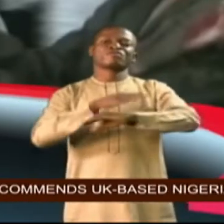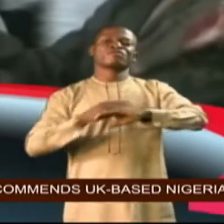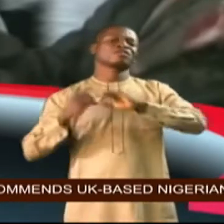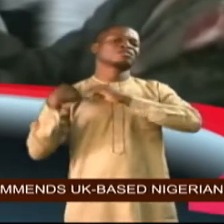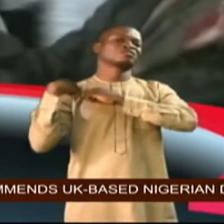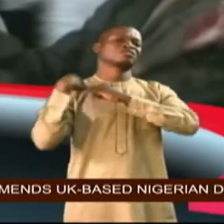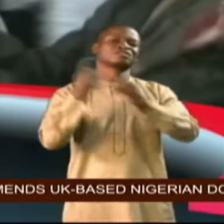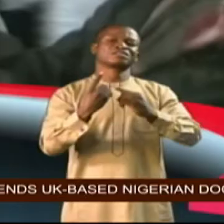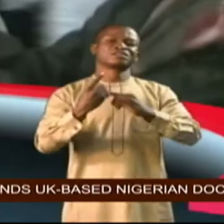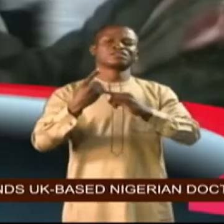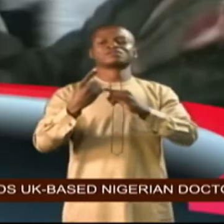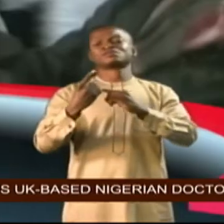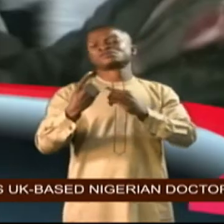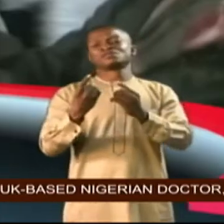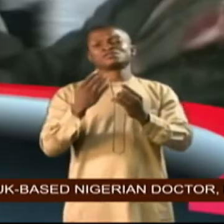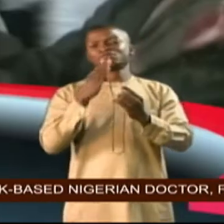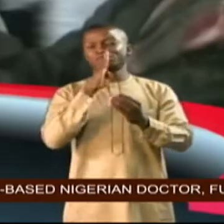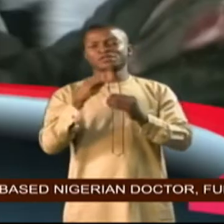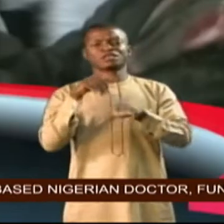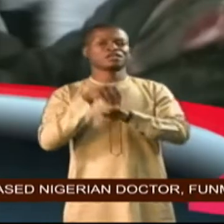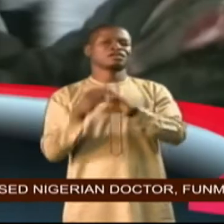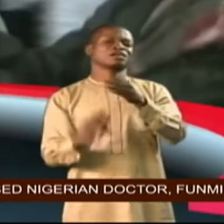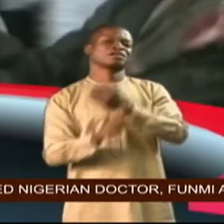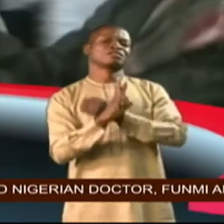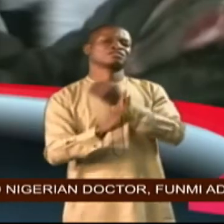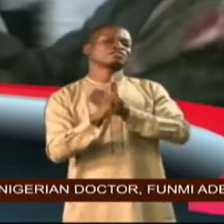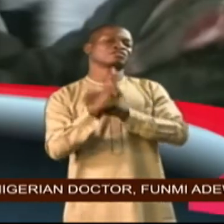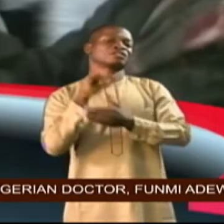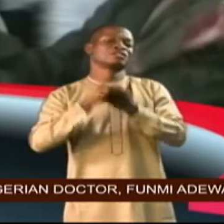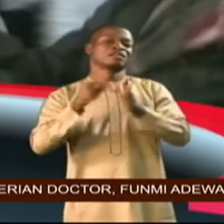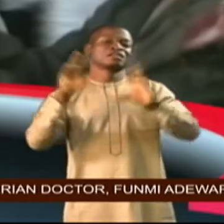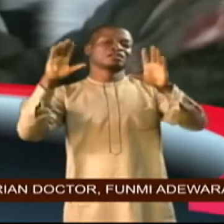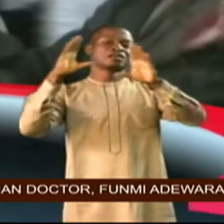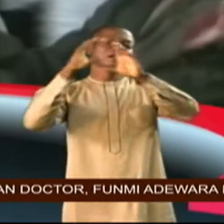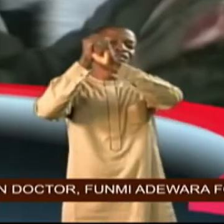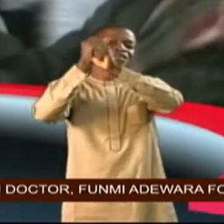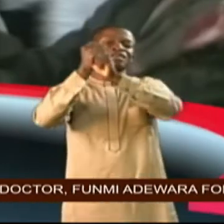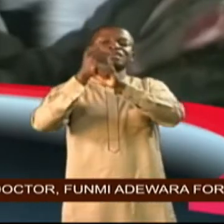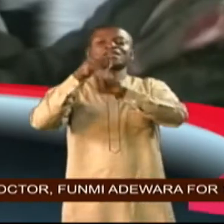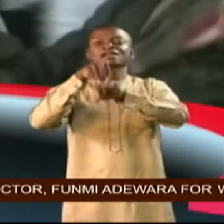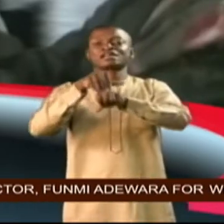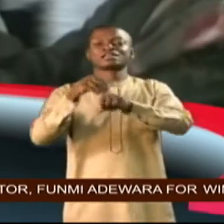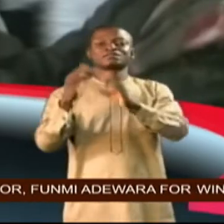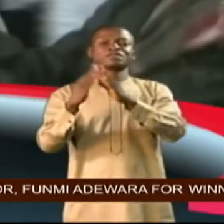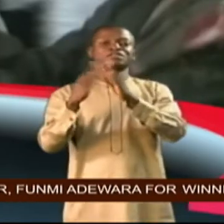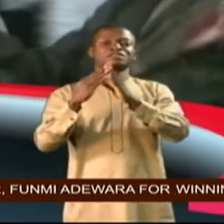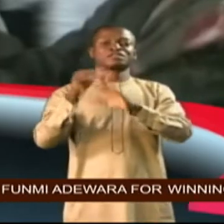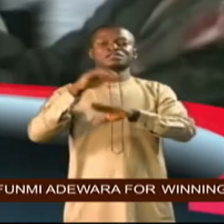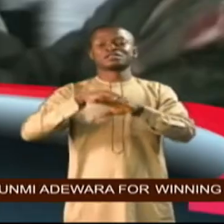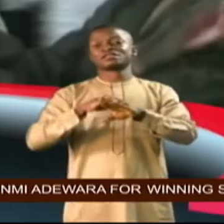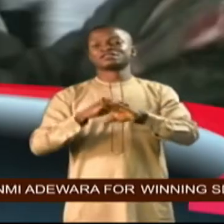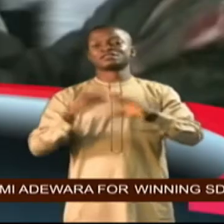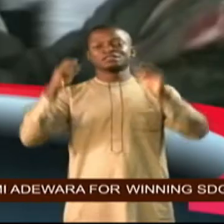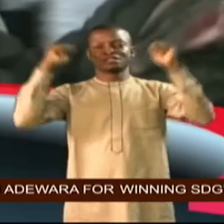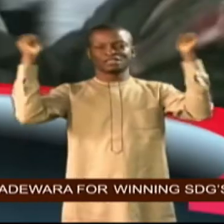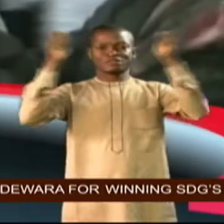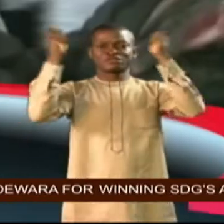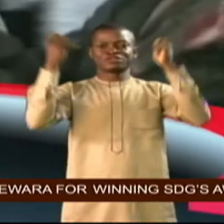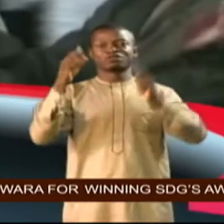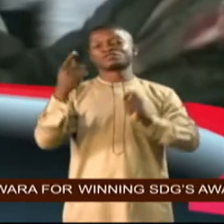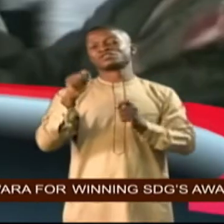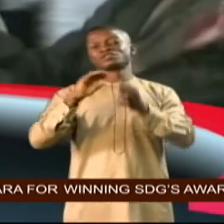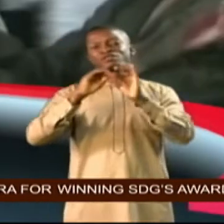from Beijing, rather from being at risk. This was at the high-level meeting on the sideline of the 75th anniversary of the